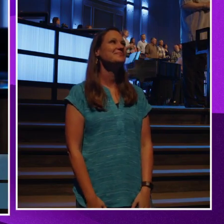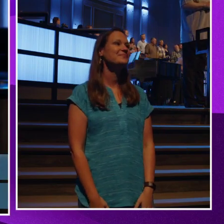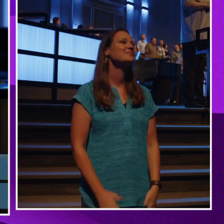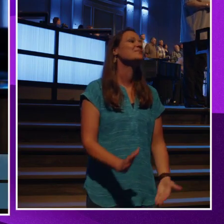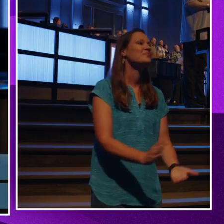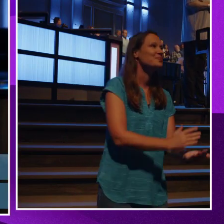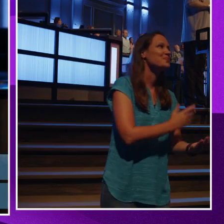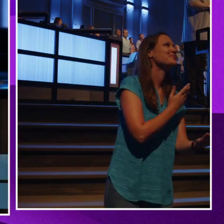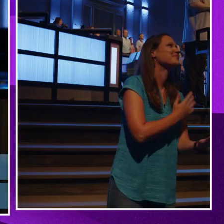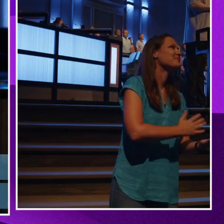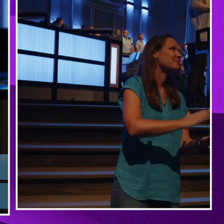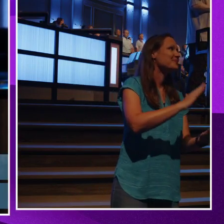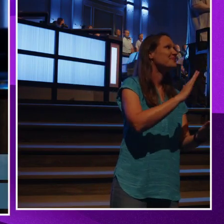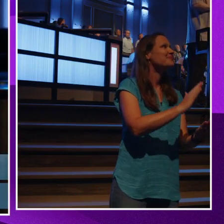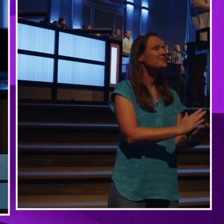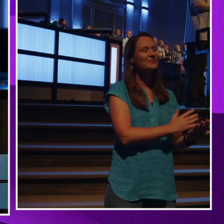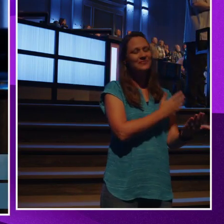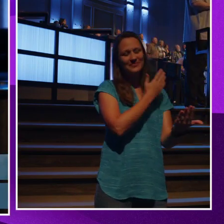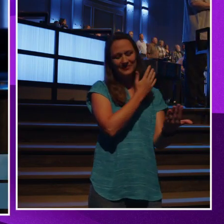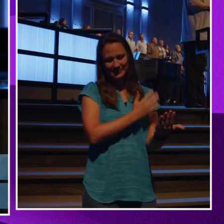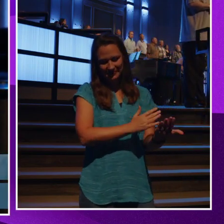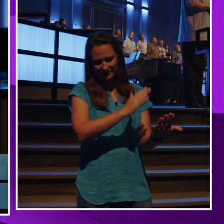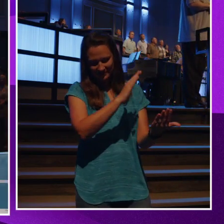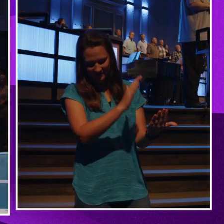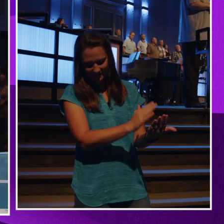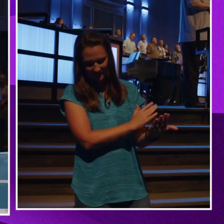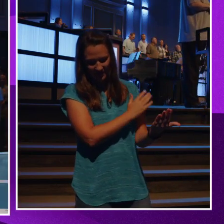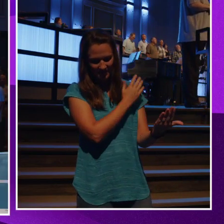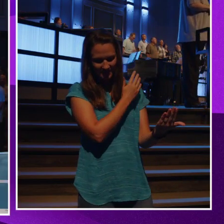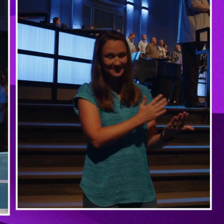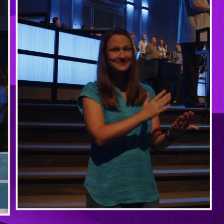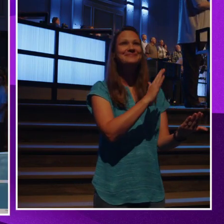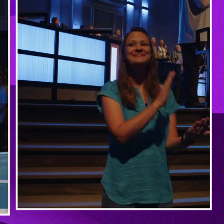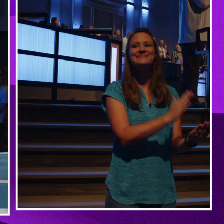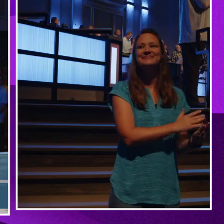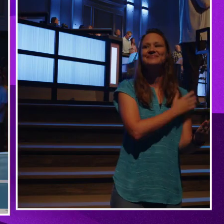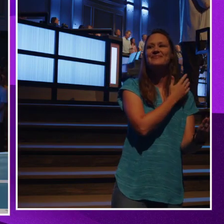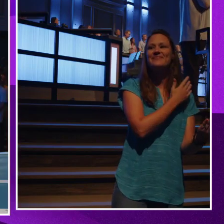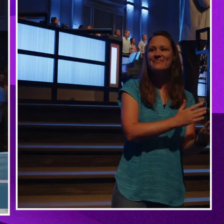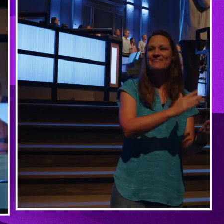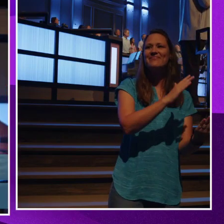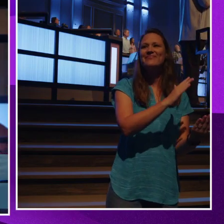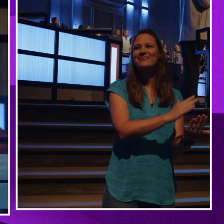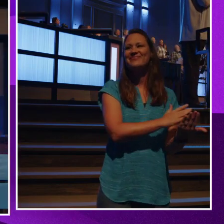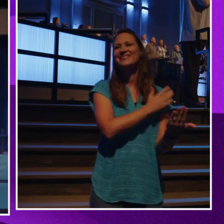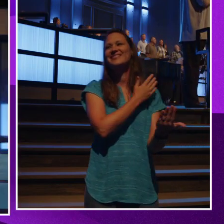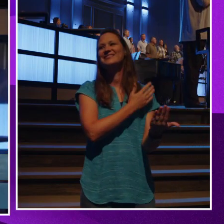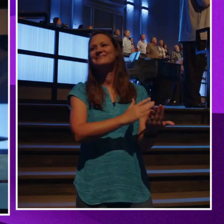Again.